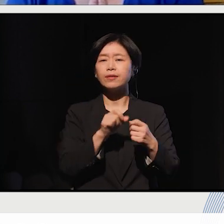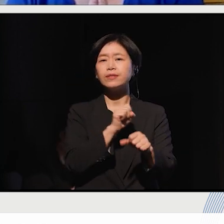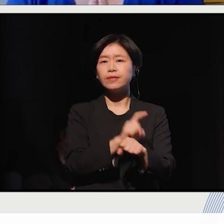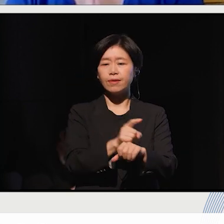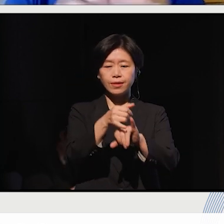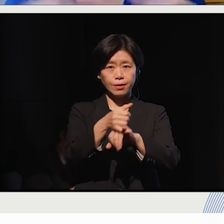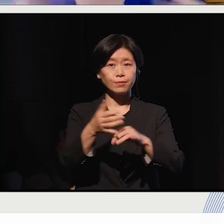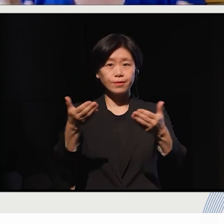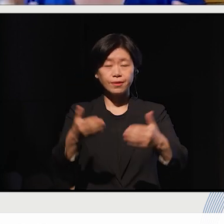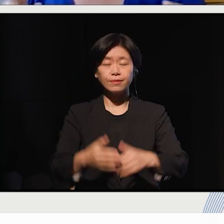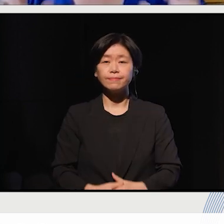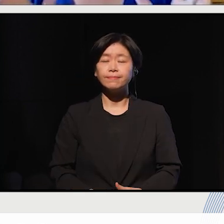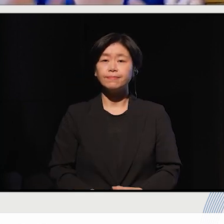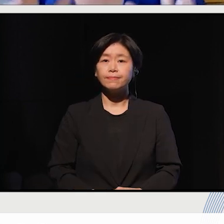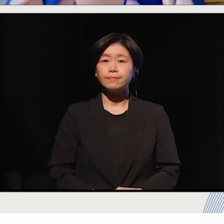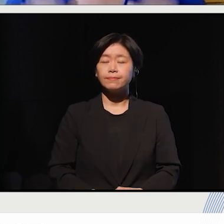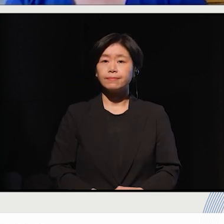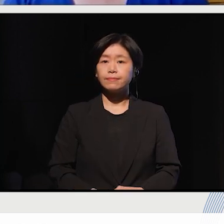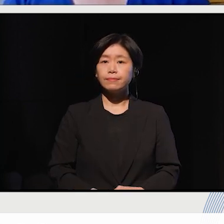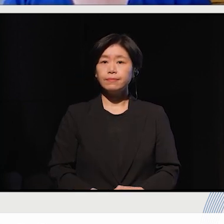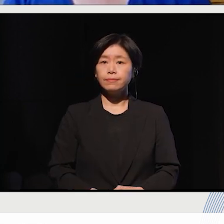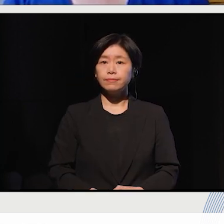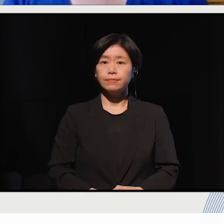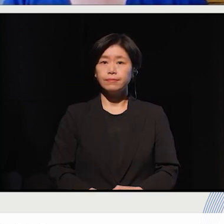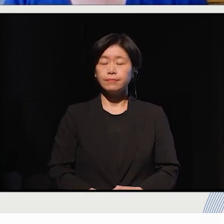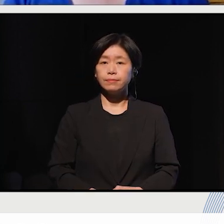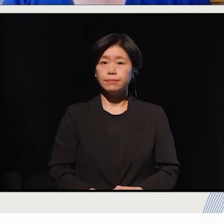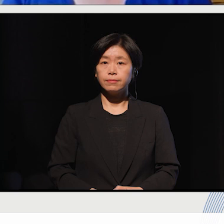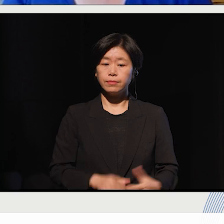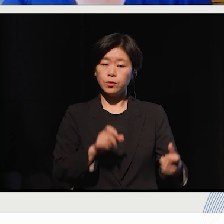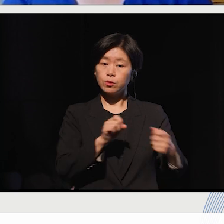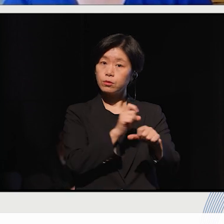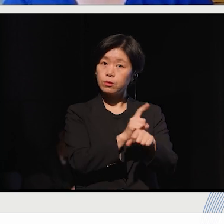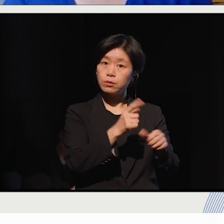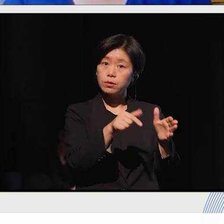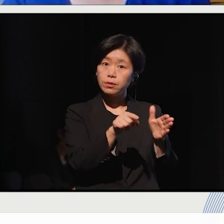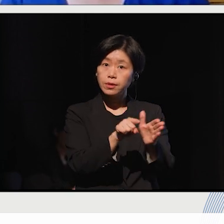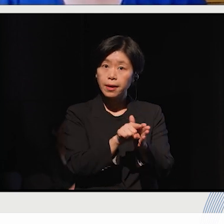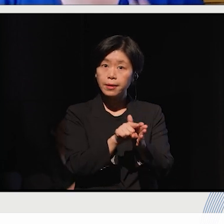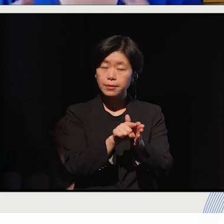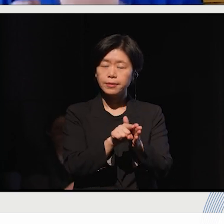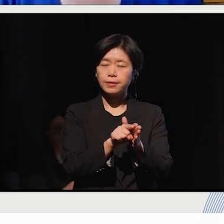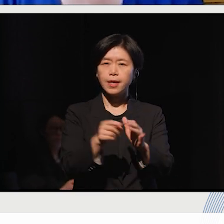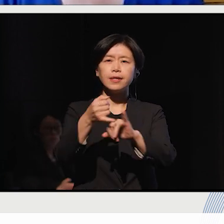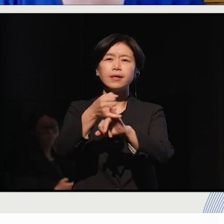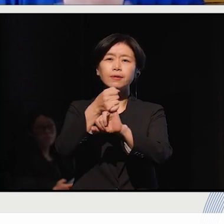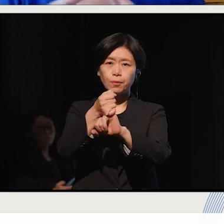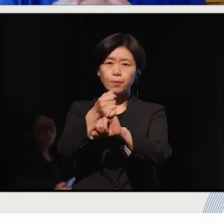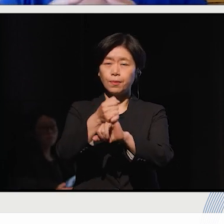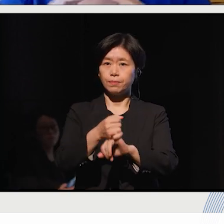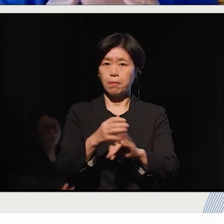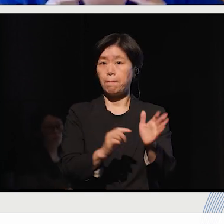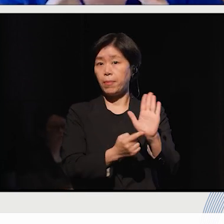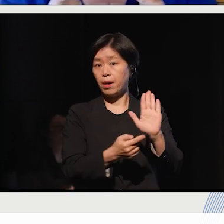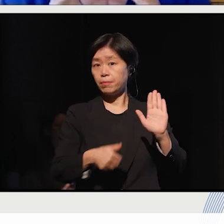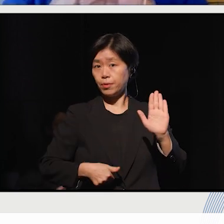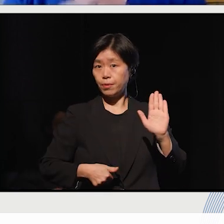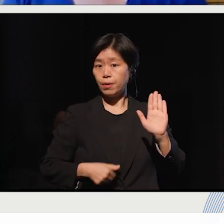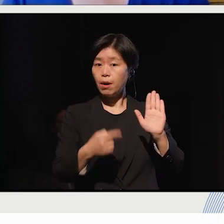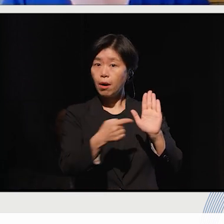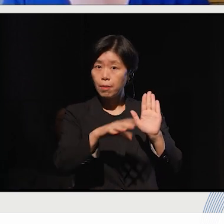Kennedy Center. One sentence, commitment to accessibility. That's where you're going to start, because